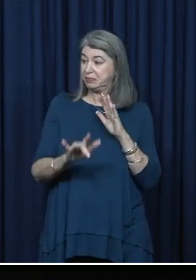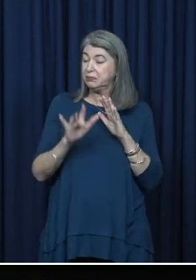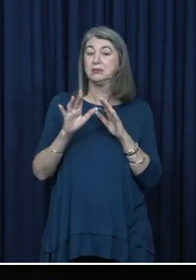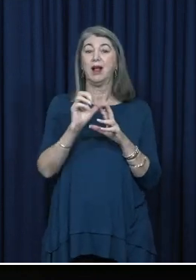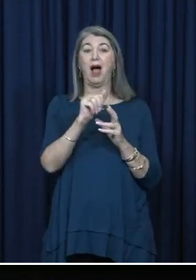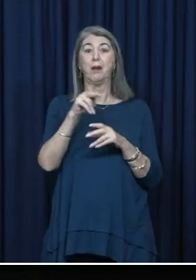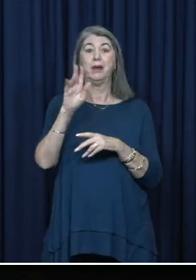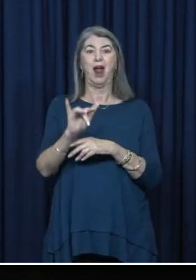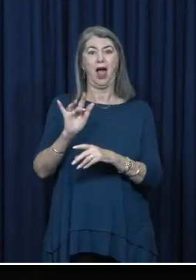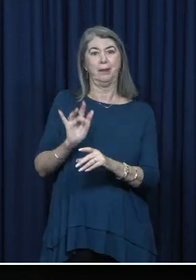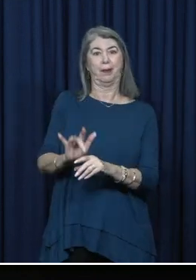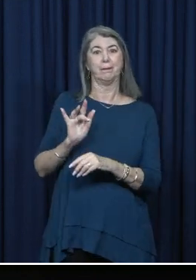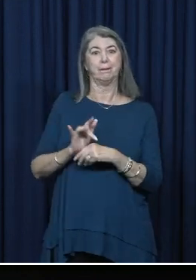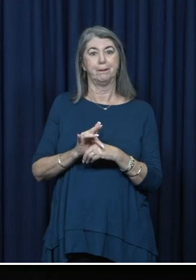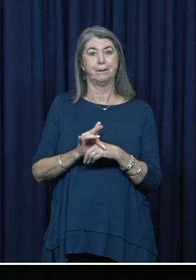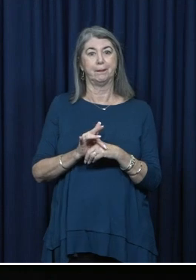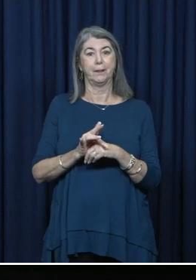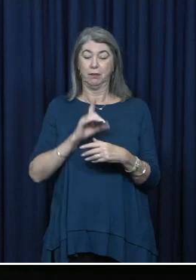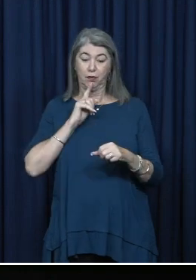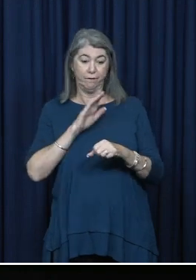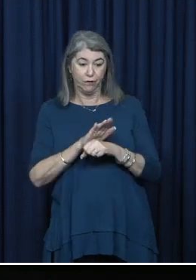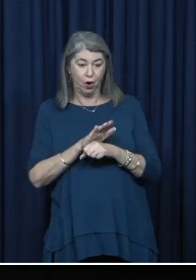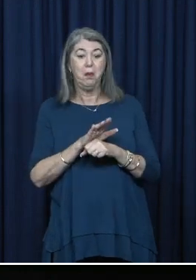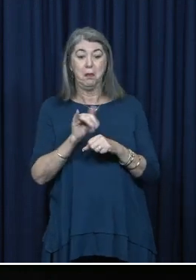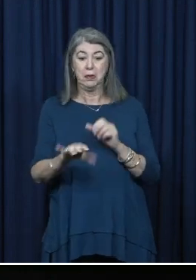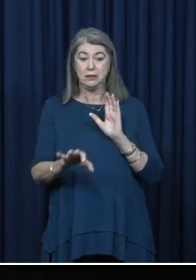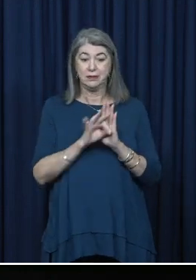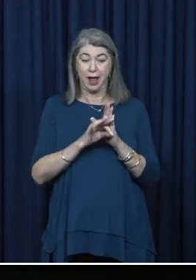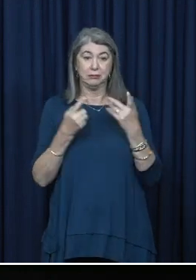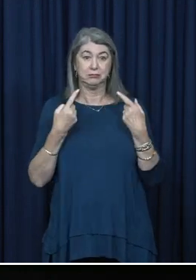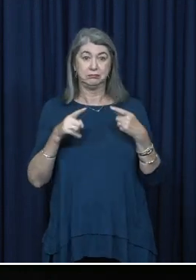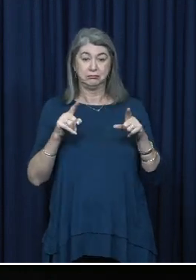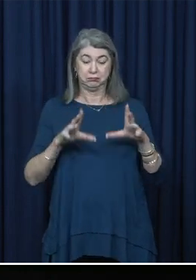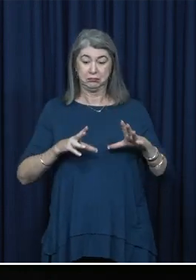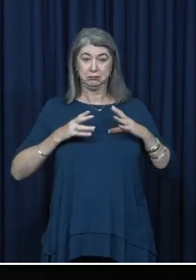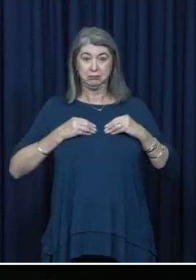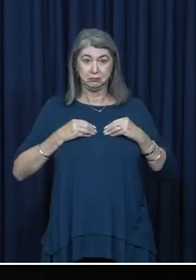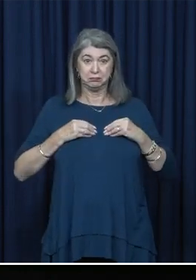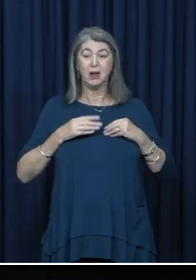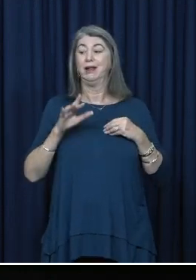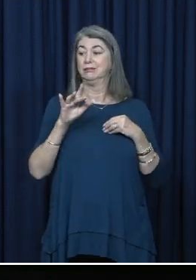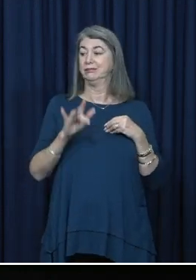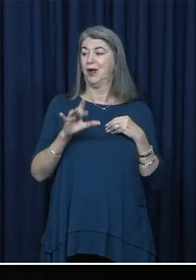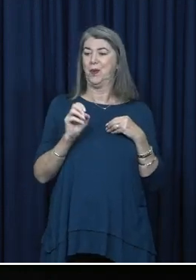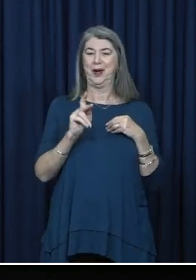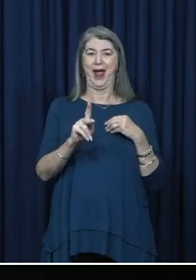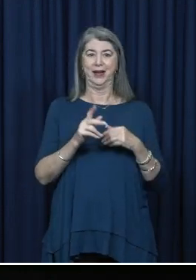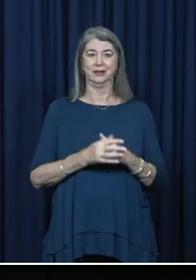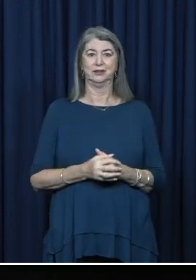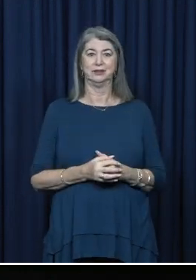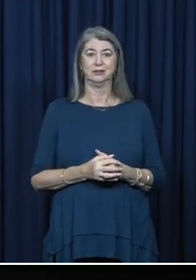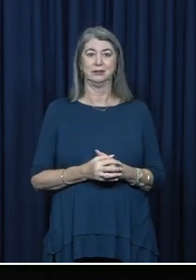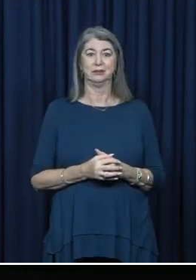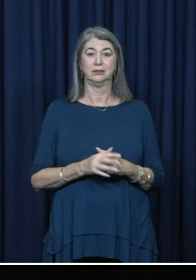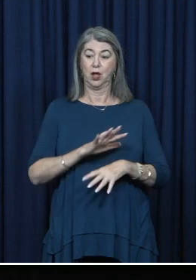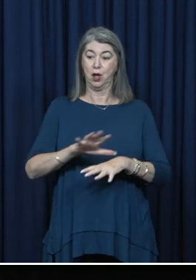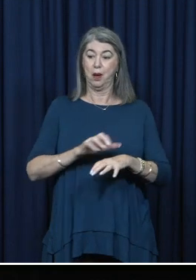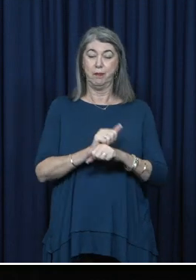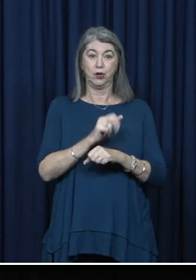apply. It would confirm that your selection has been accepted, and click OK. Booking a